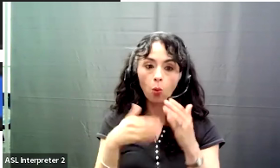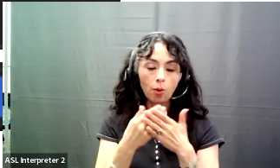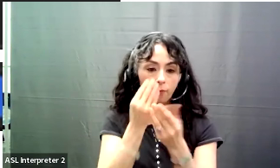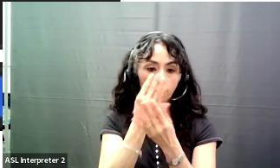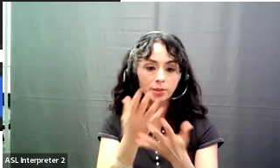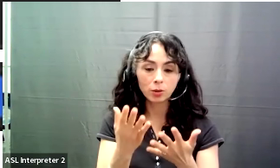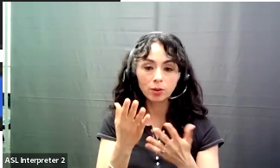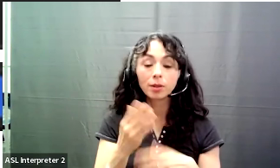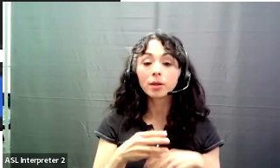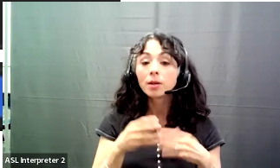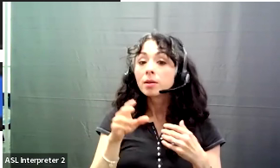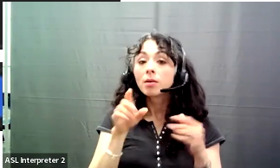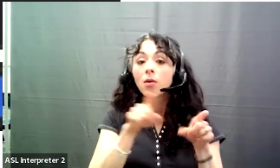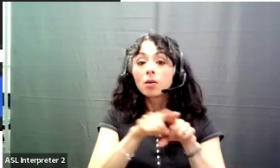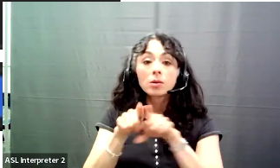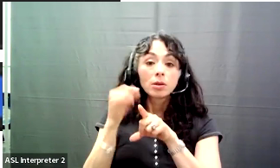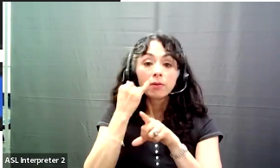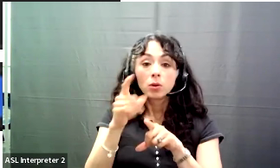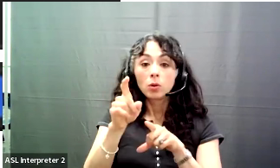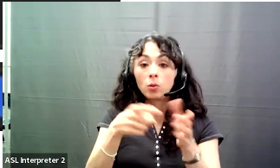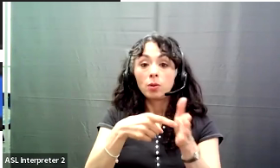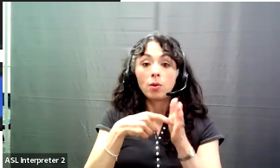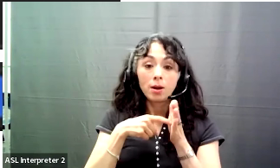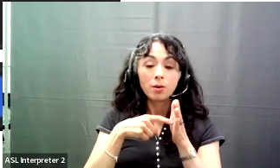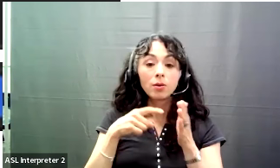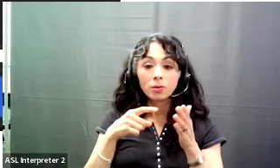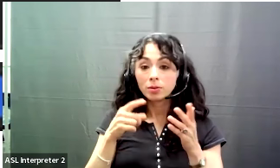content. If you require